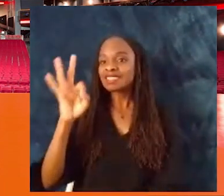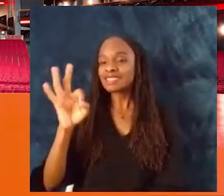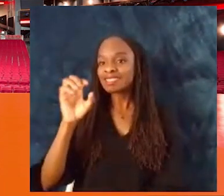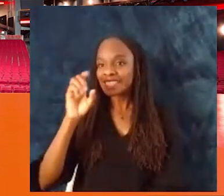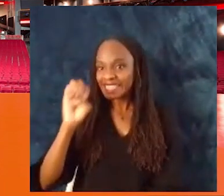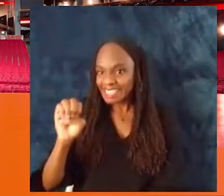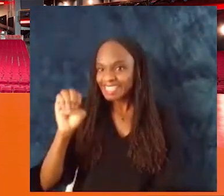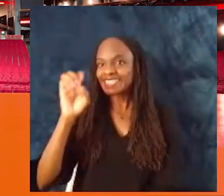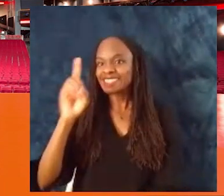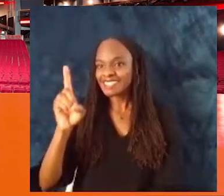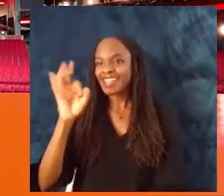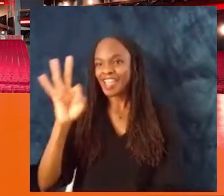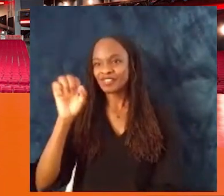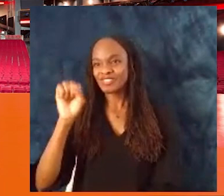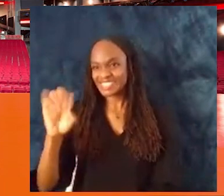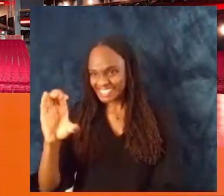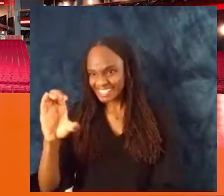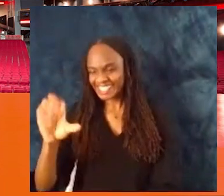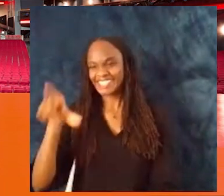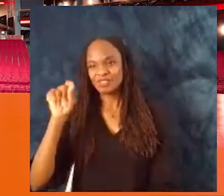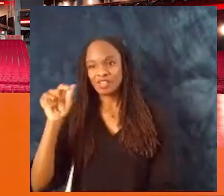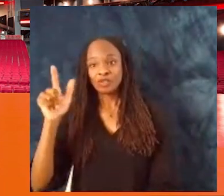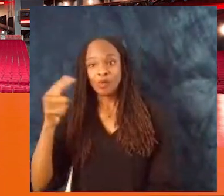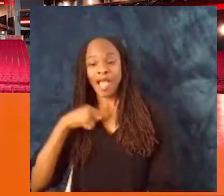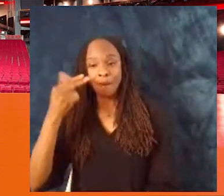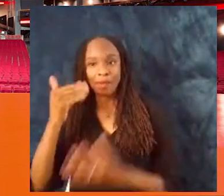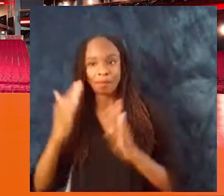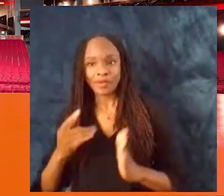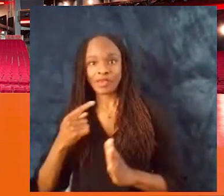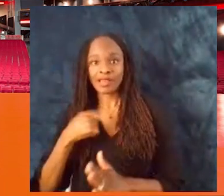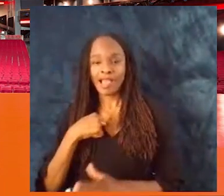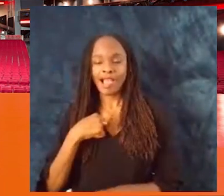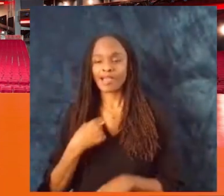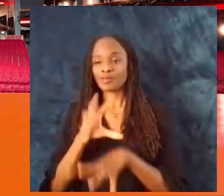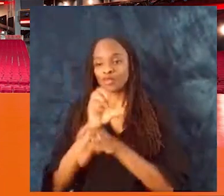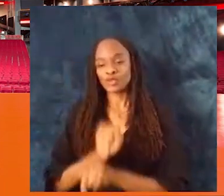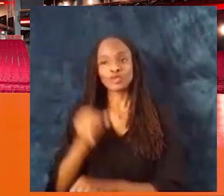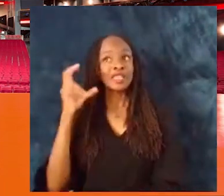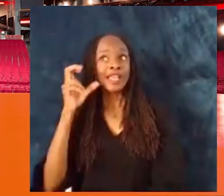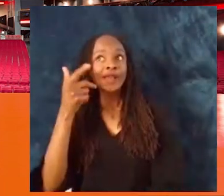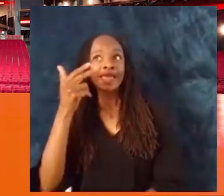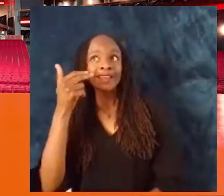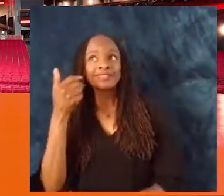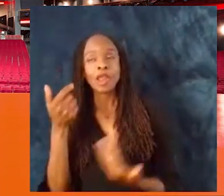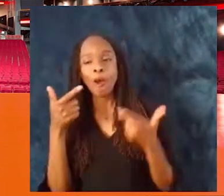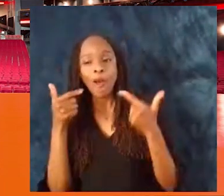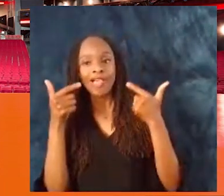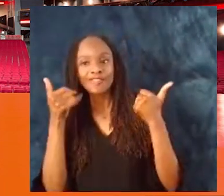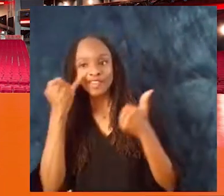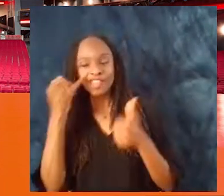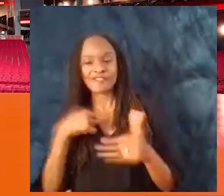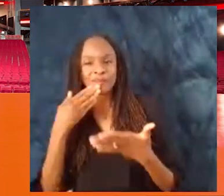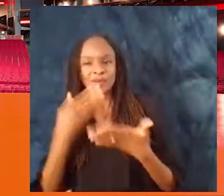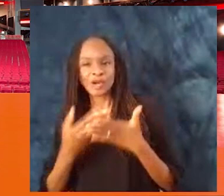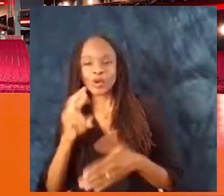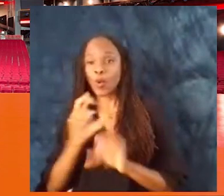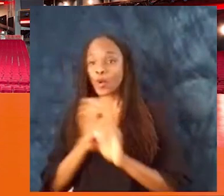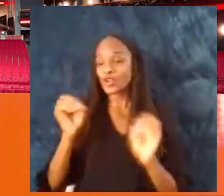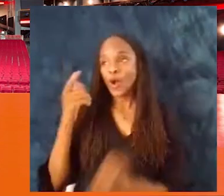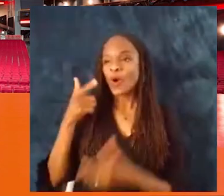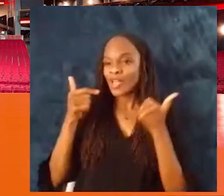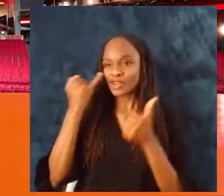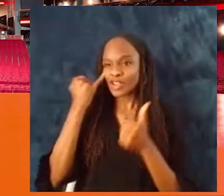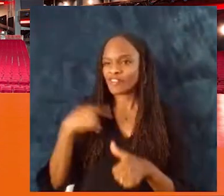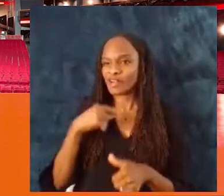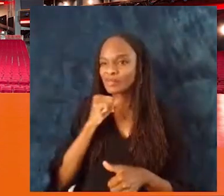so we know where you are. I'm a comedian, so I'm used to hearing laughter if I'm doing good or no laughter if I'm doing bad. Let